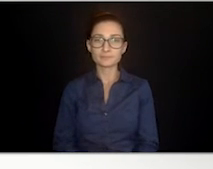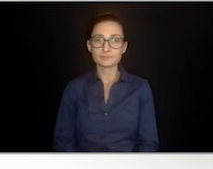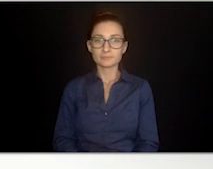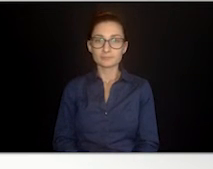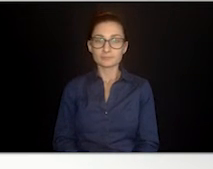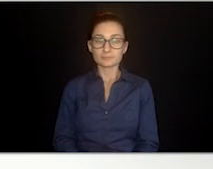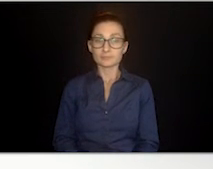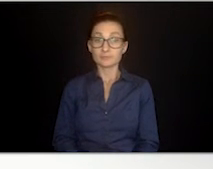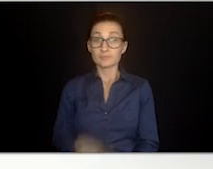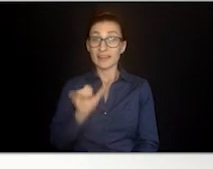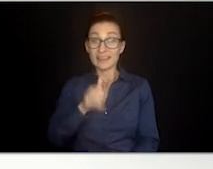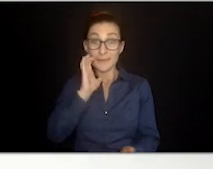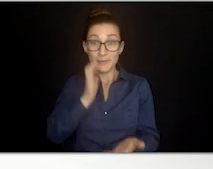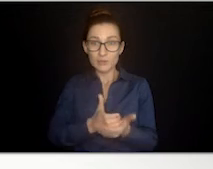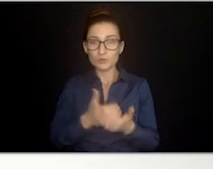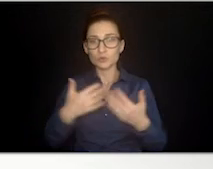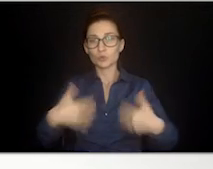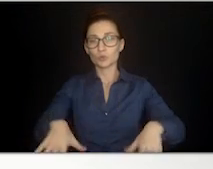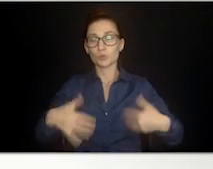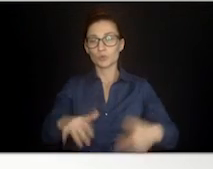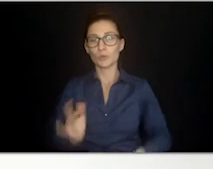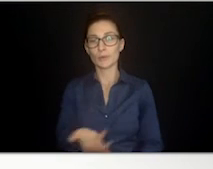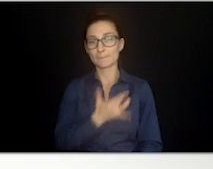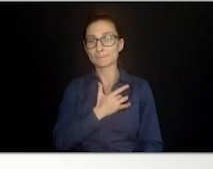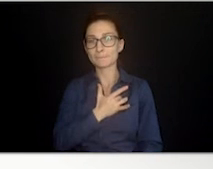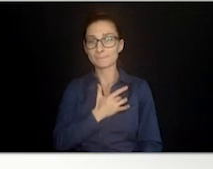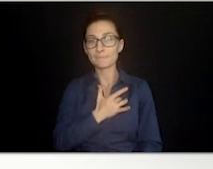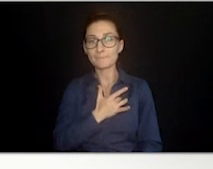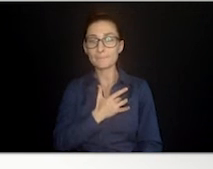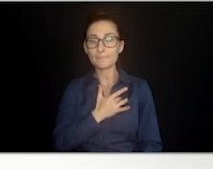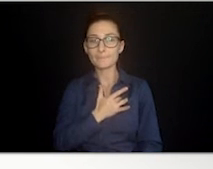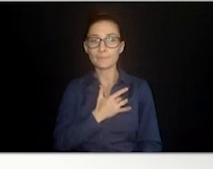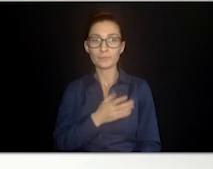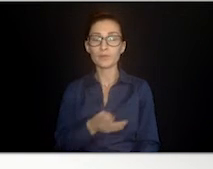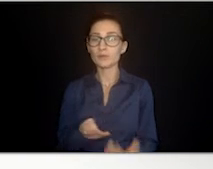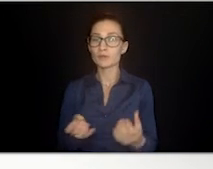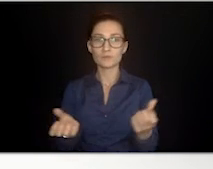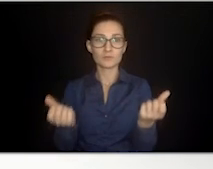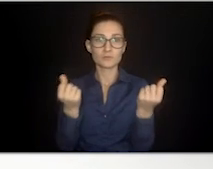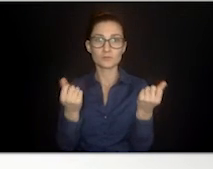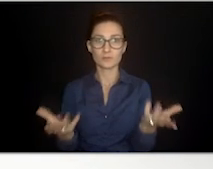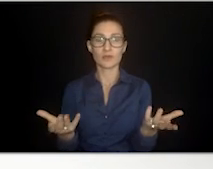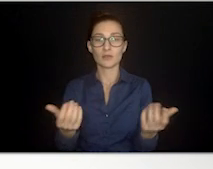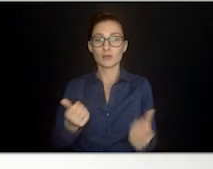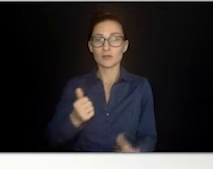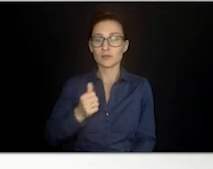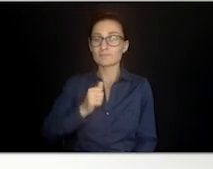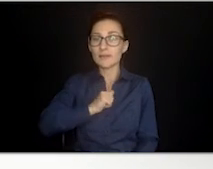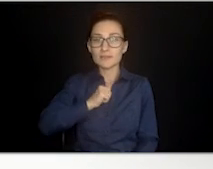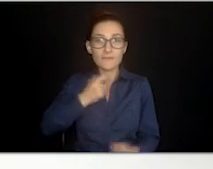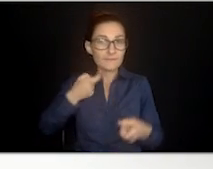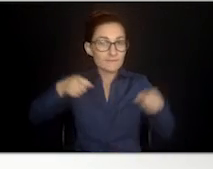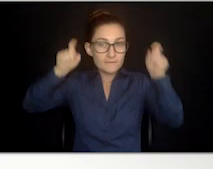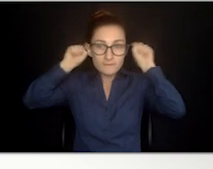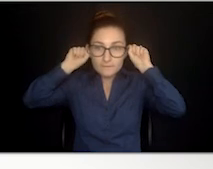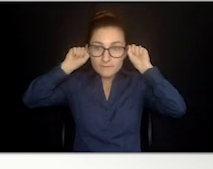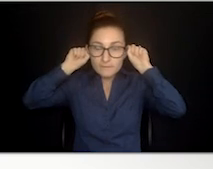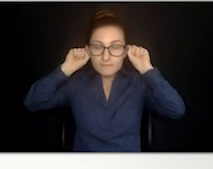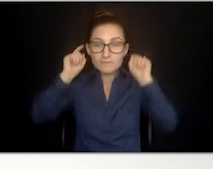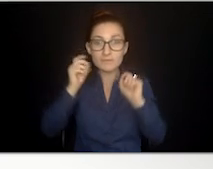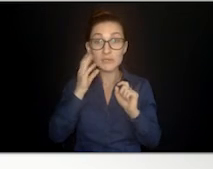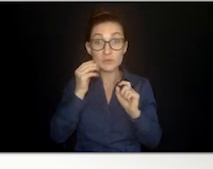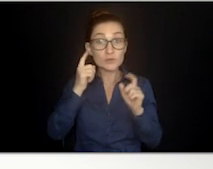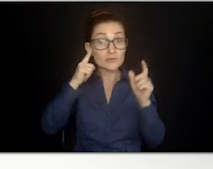This visual or graphic is really personal to me because there's so many things here as somebody that has a hearing aid and has had a hearing